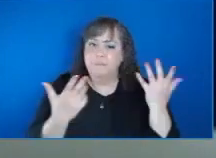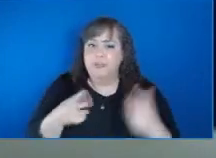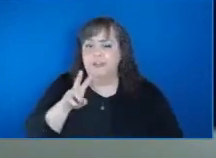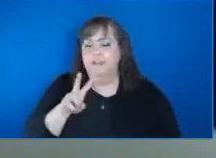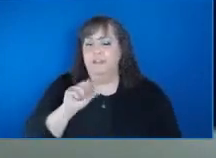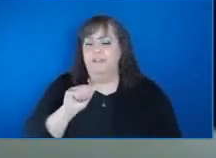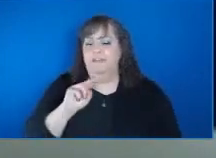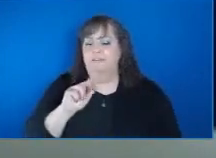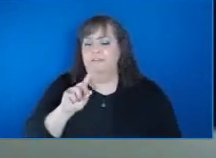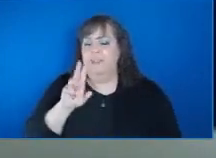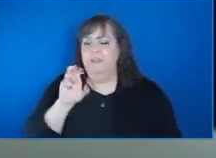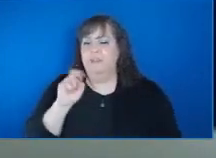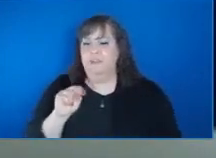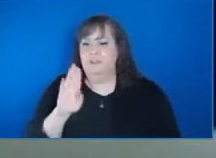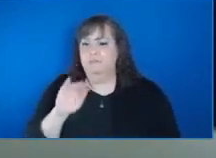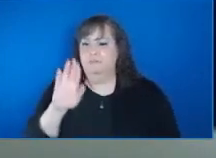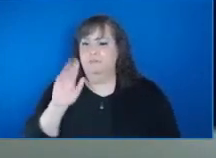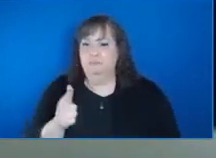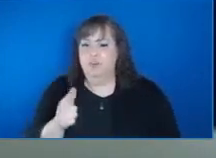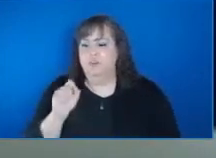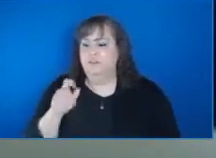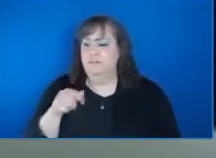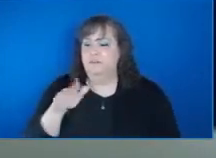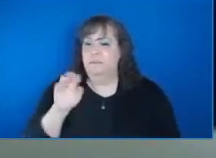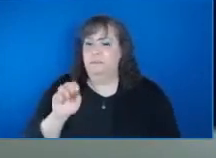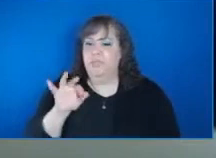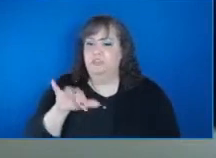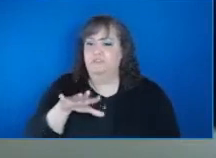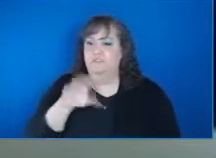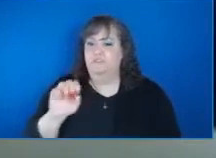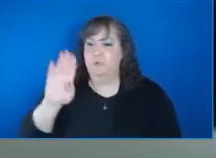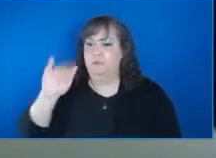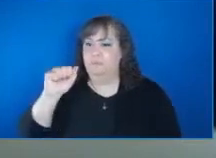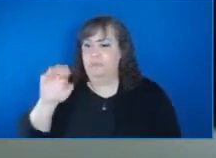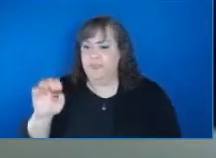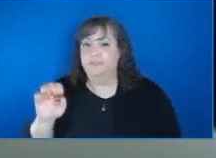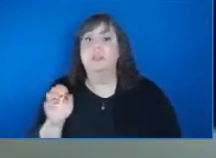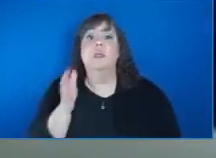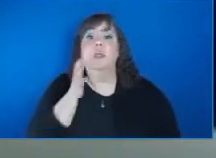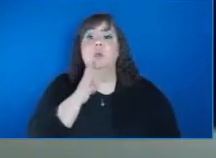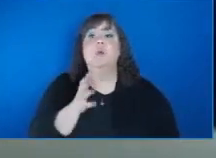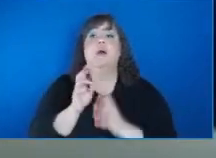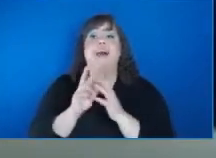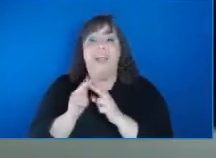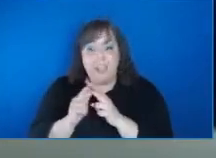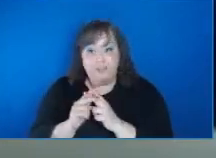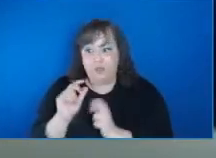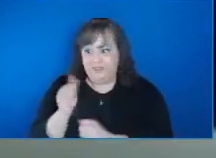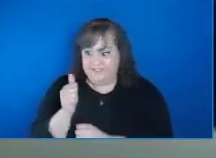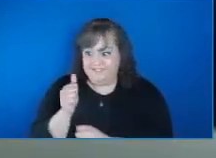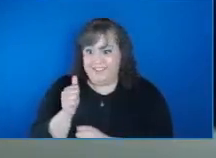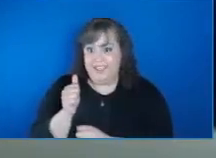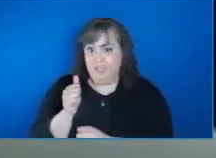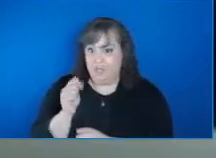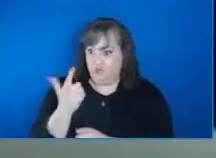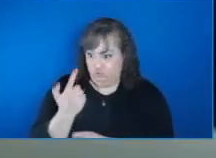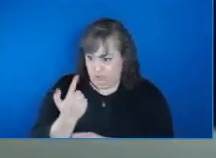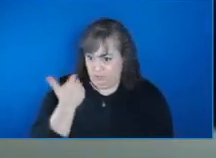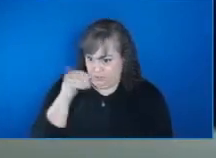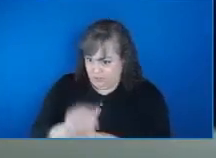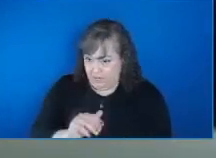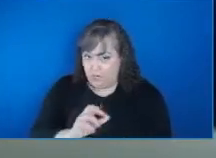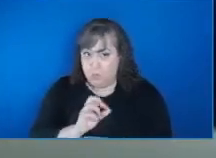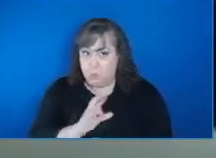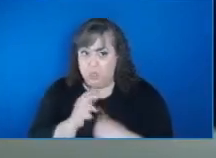So we launch tonight at that second, or we try again tomorrow or the next day. We hope that